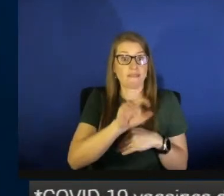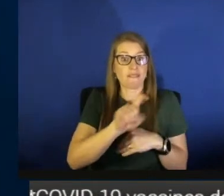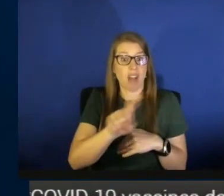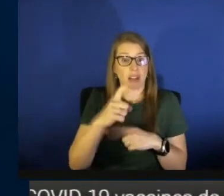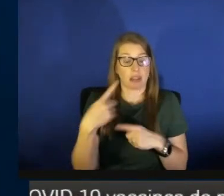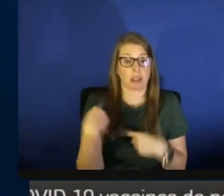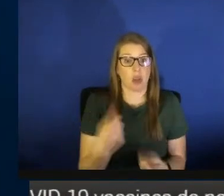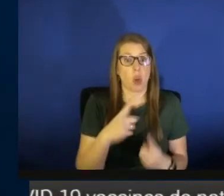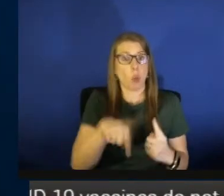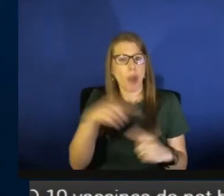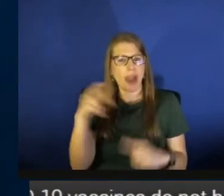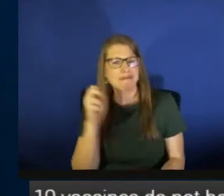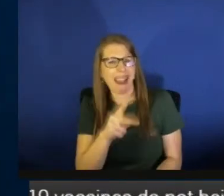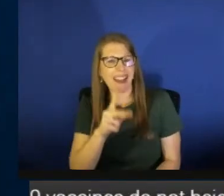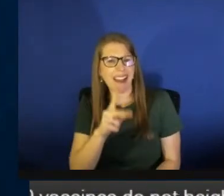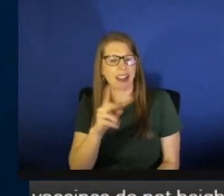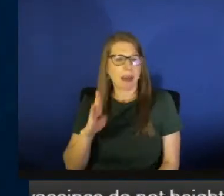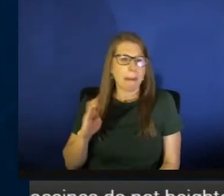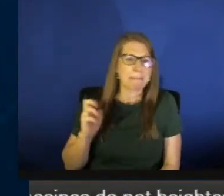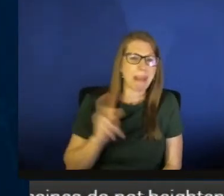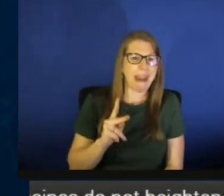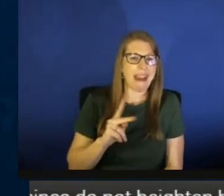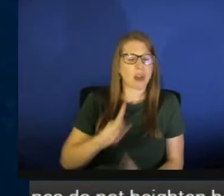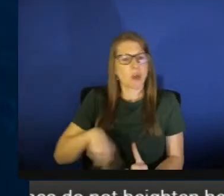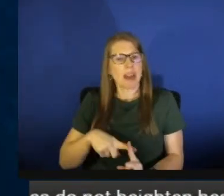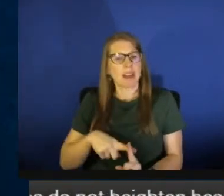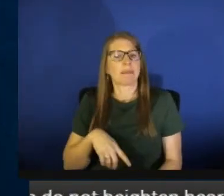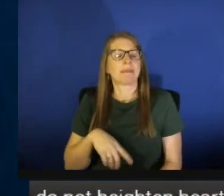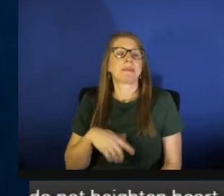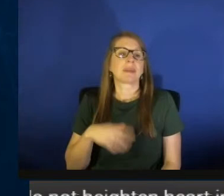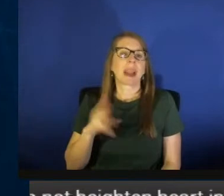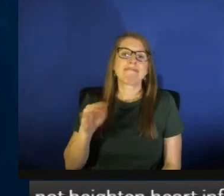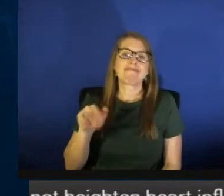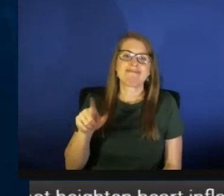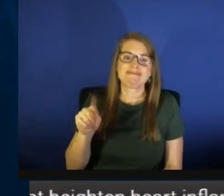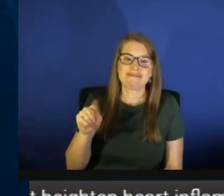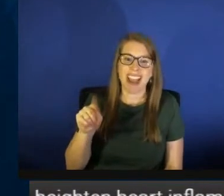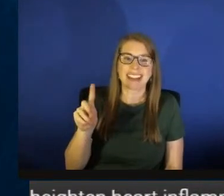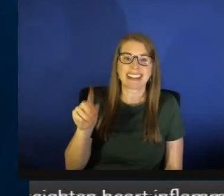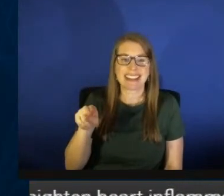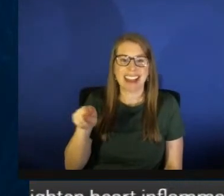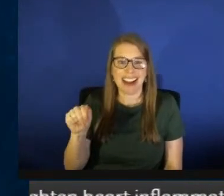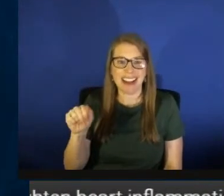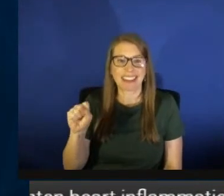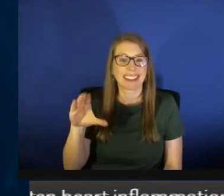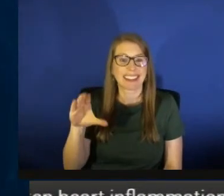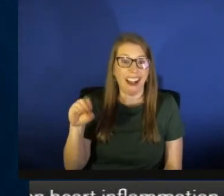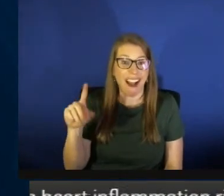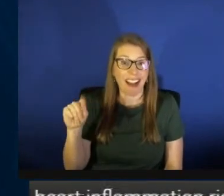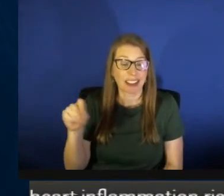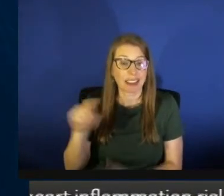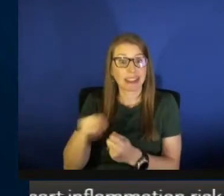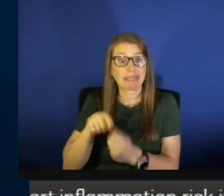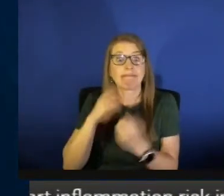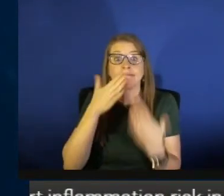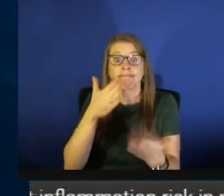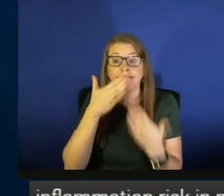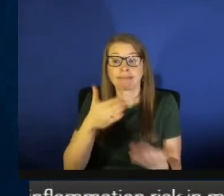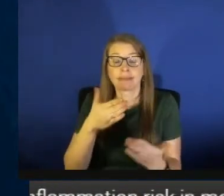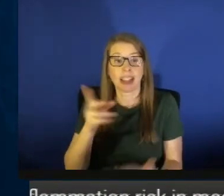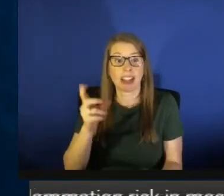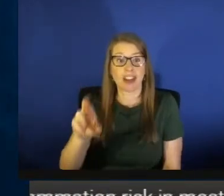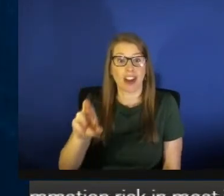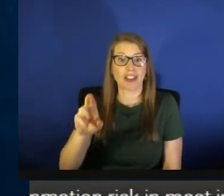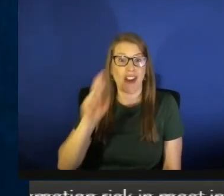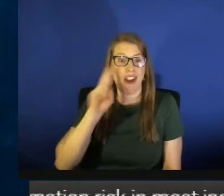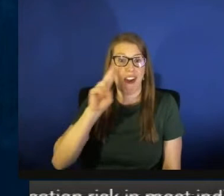back? When do I get to go back? And so Matt, Dana, Scott, in particular, thank you for giving Dr. Hawkinson